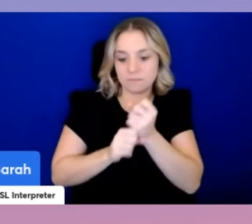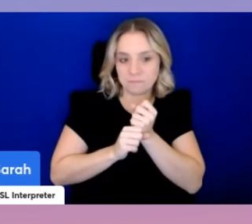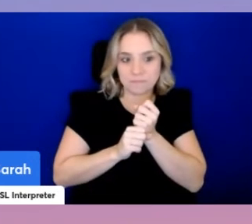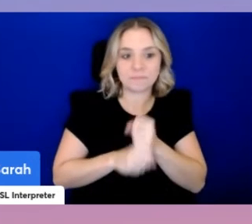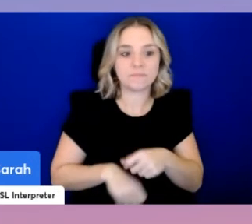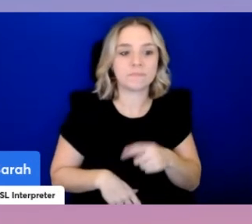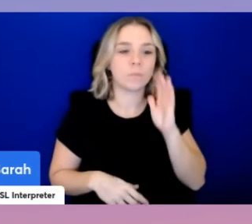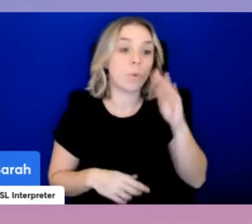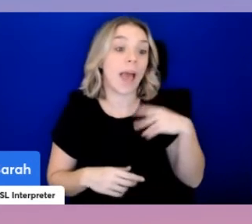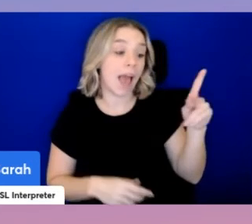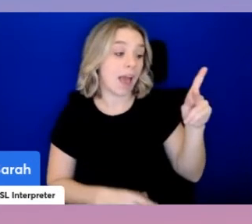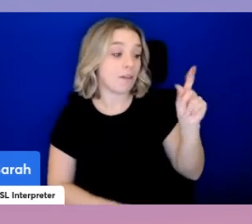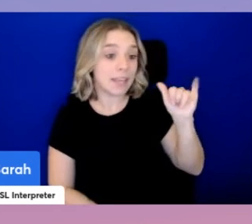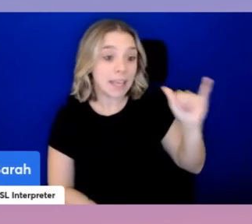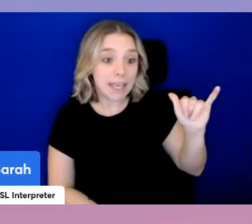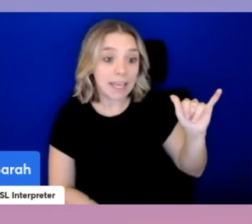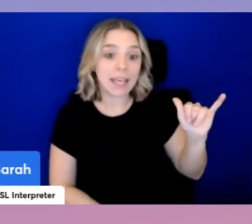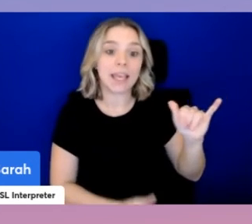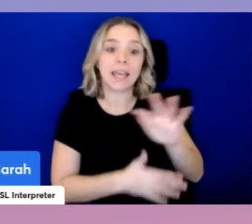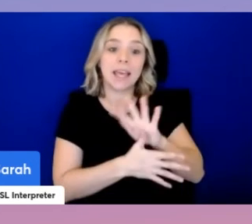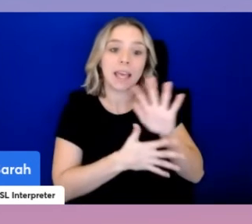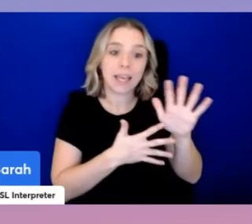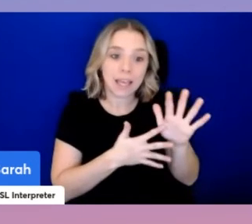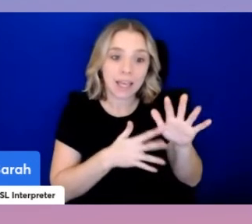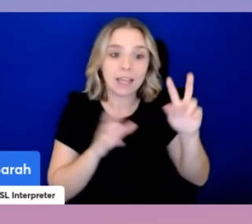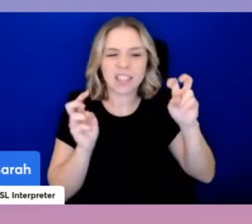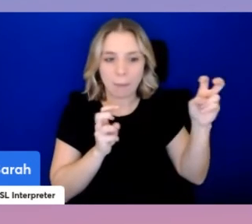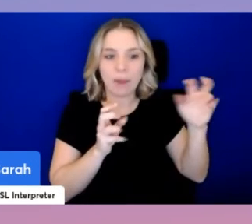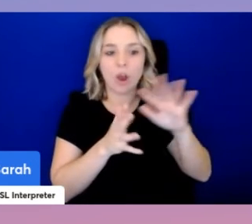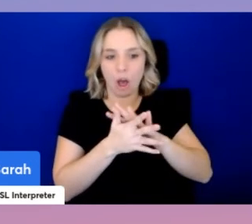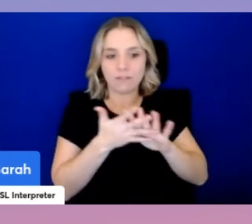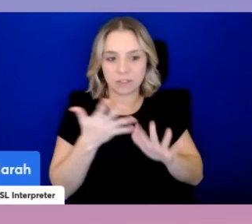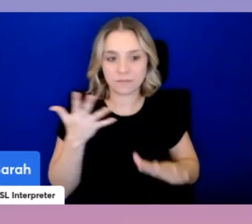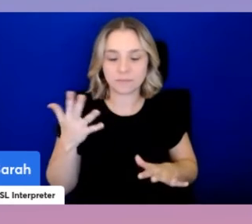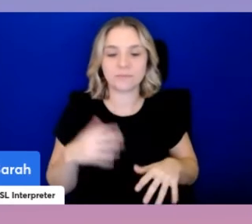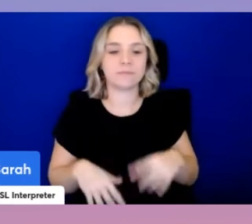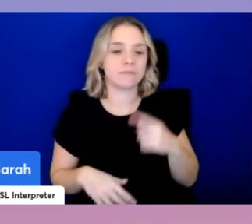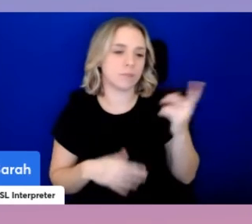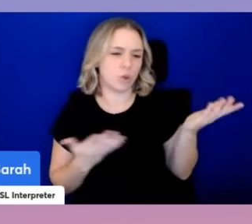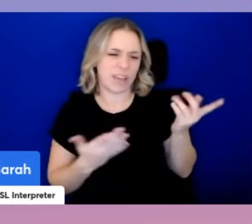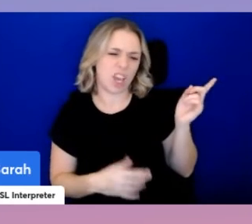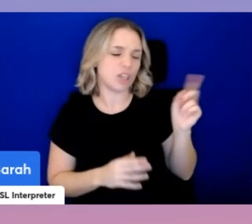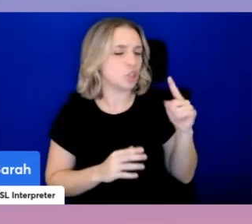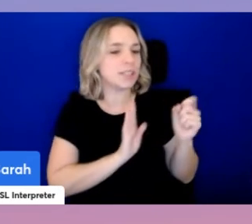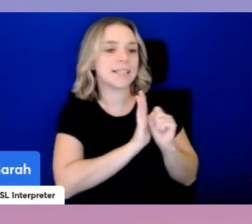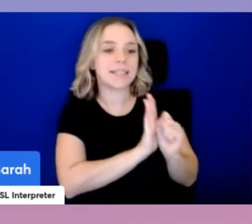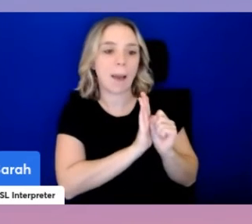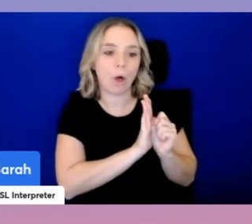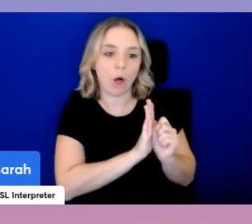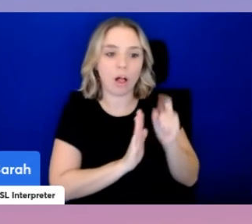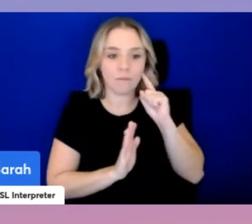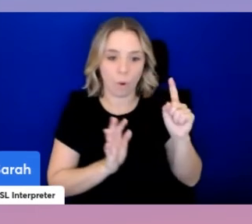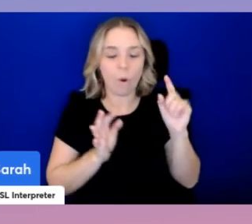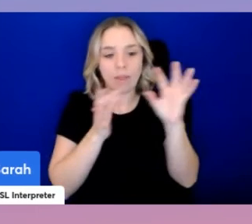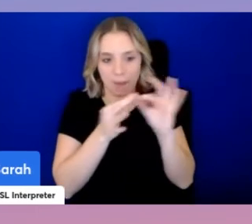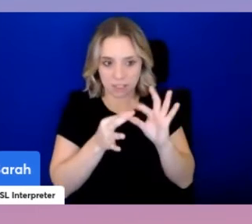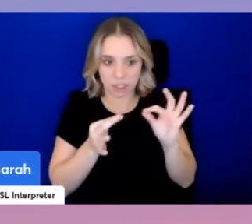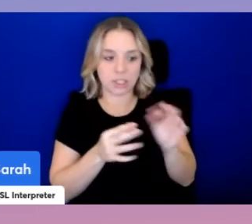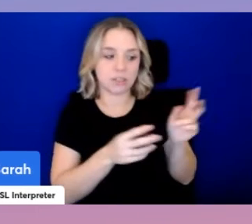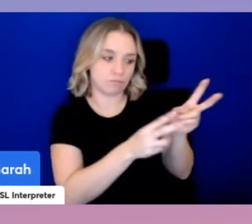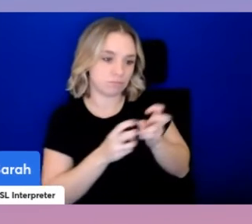have a key, a value, a topic, all that stuff. So in this here, we are just getting a sample of the messages that we're getting from